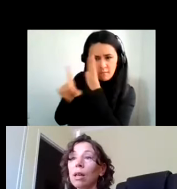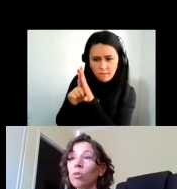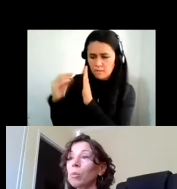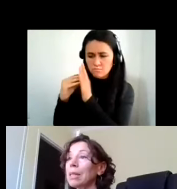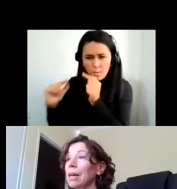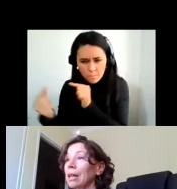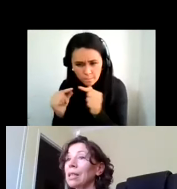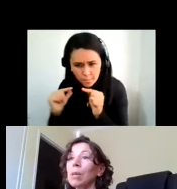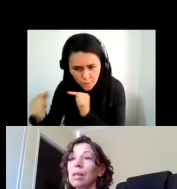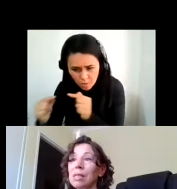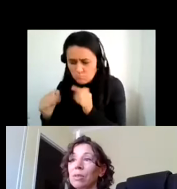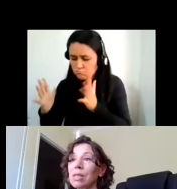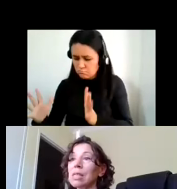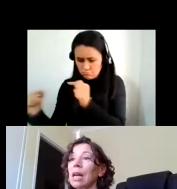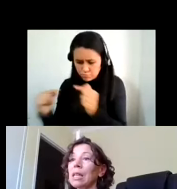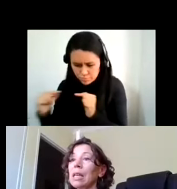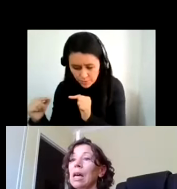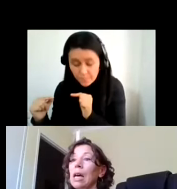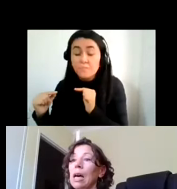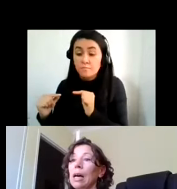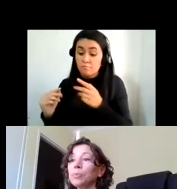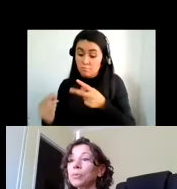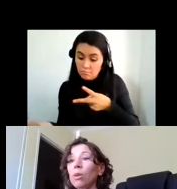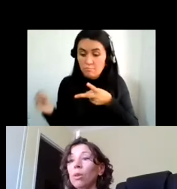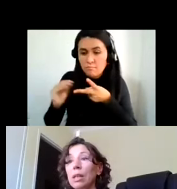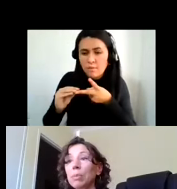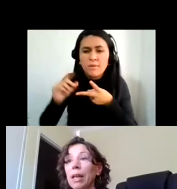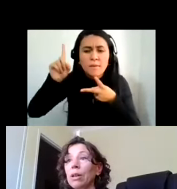including government, academia, civil society,